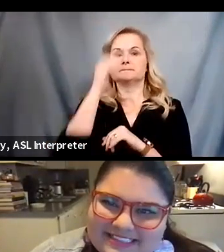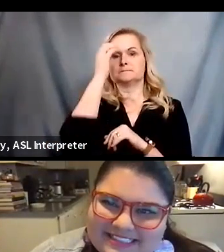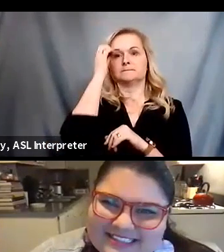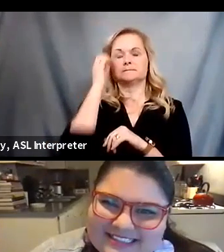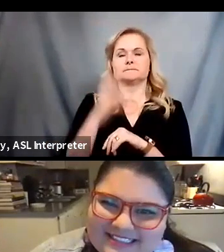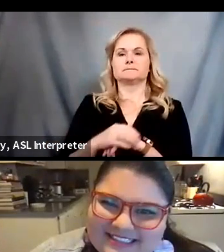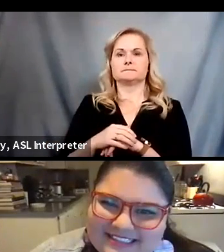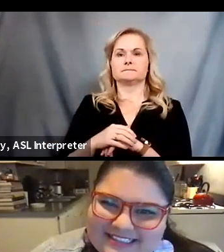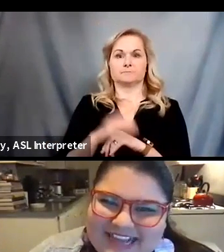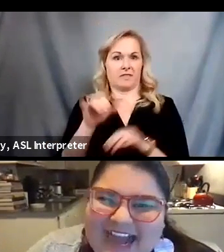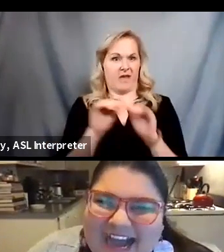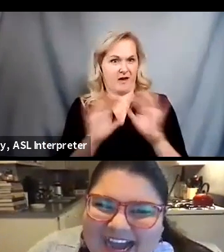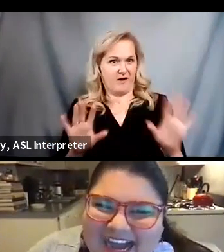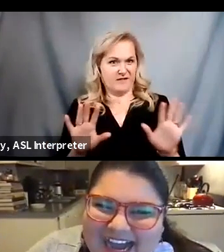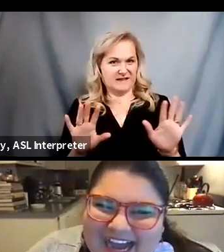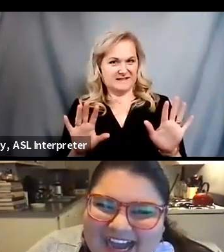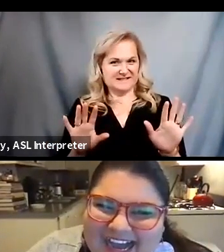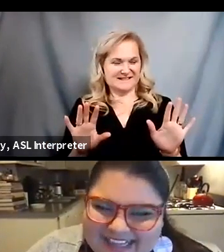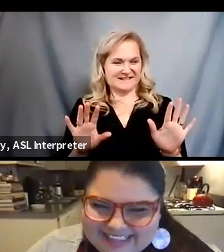Was it that obvious?